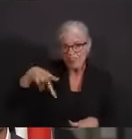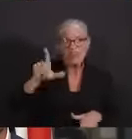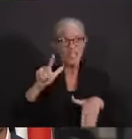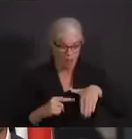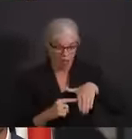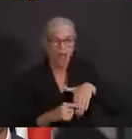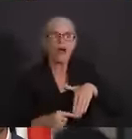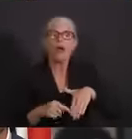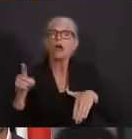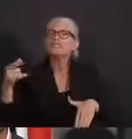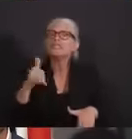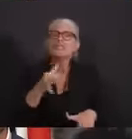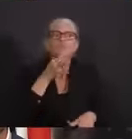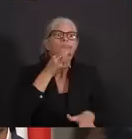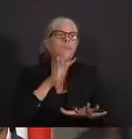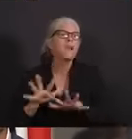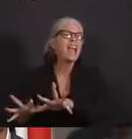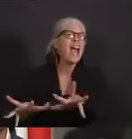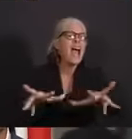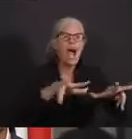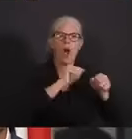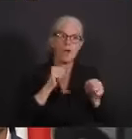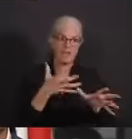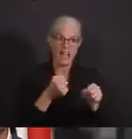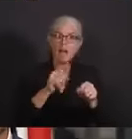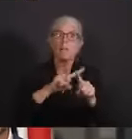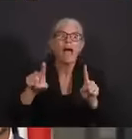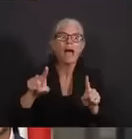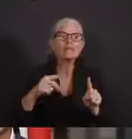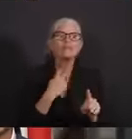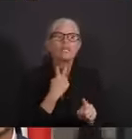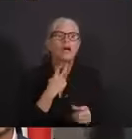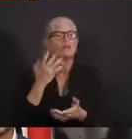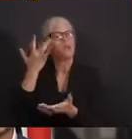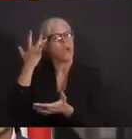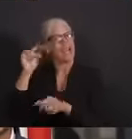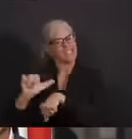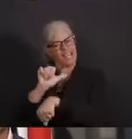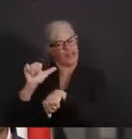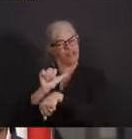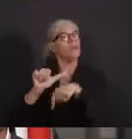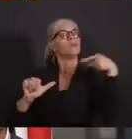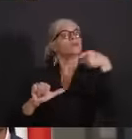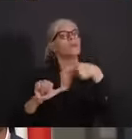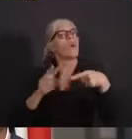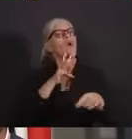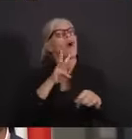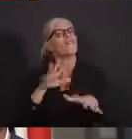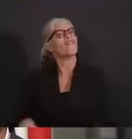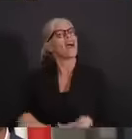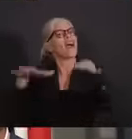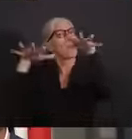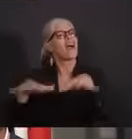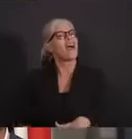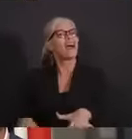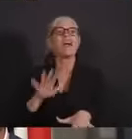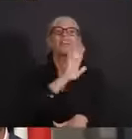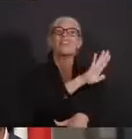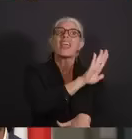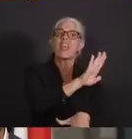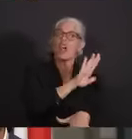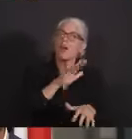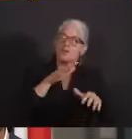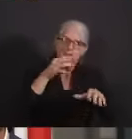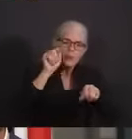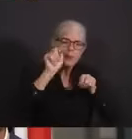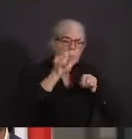on very quickly. It was too dangerous to hook it up because of the homes with the storm surge, but their substations actually did pretty good.